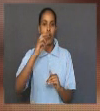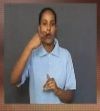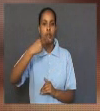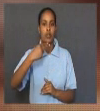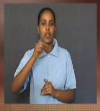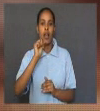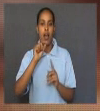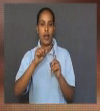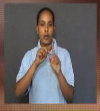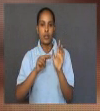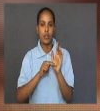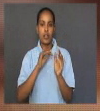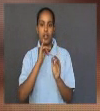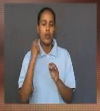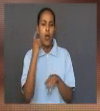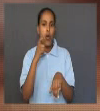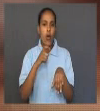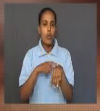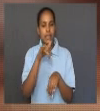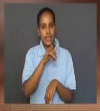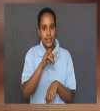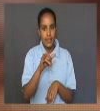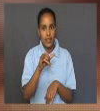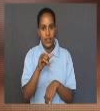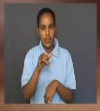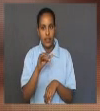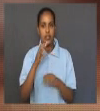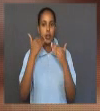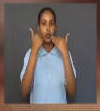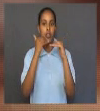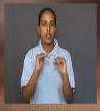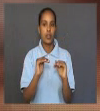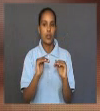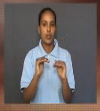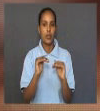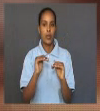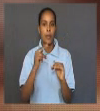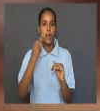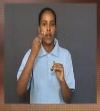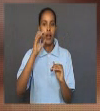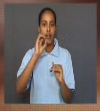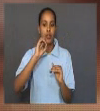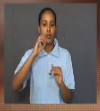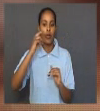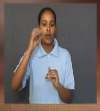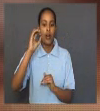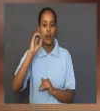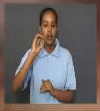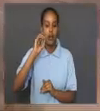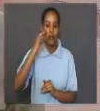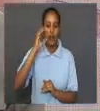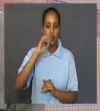hydroxide ions is always the same as the concentration of hydronium ions.